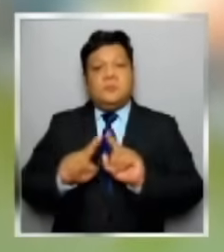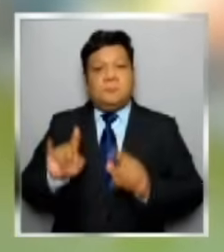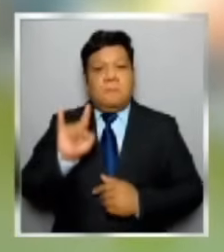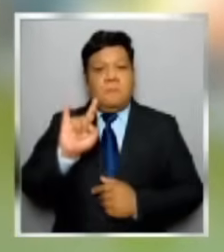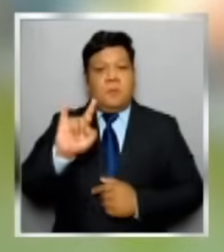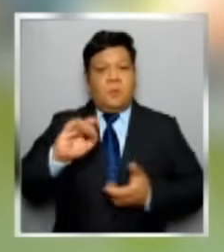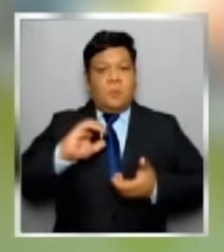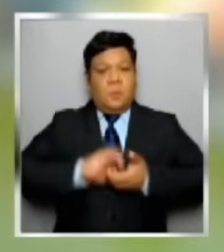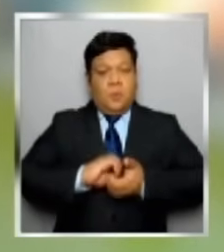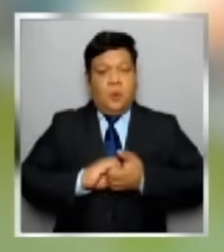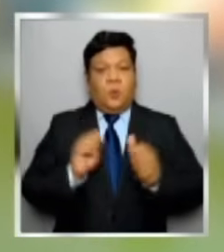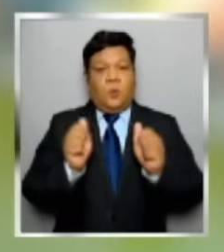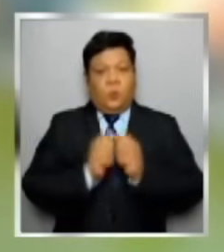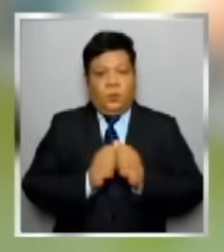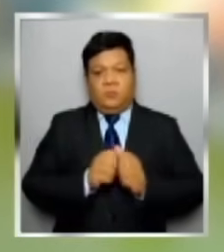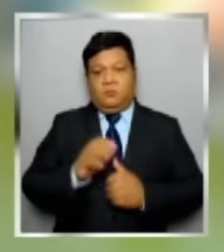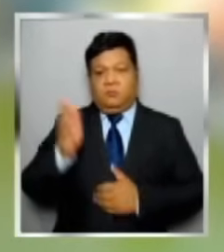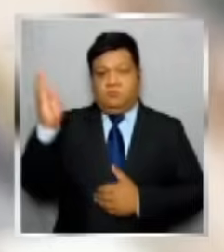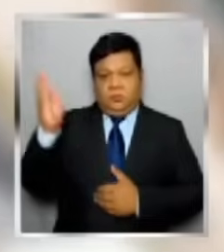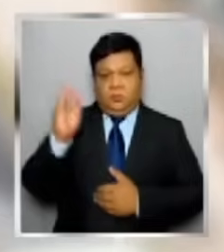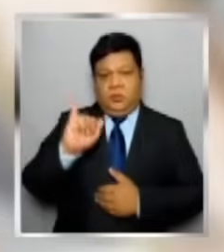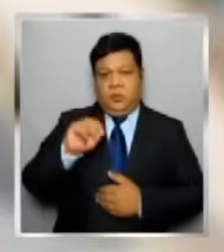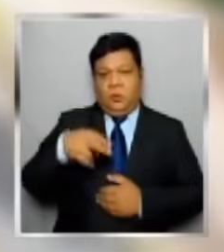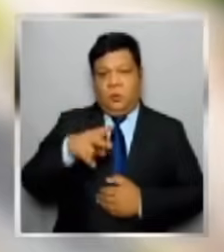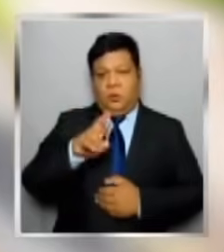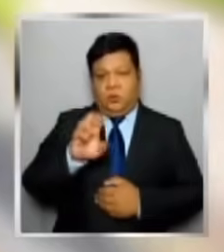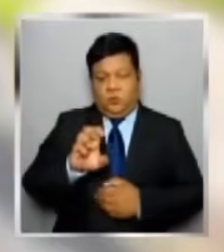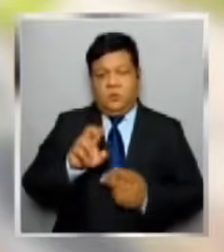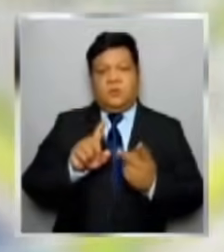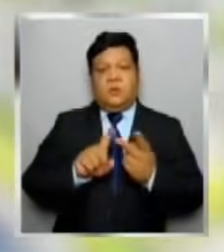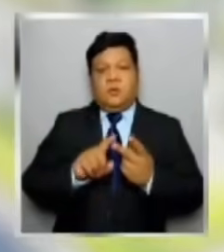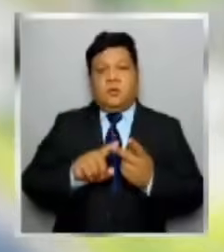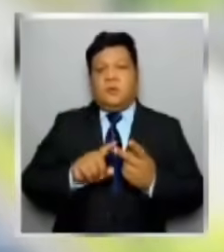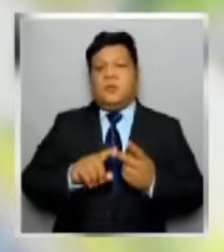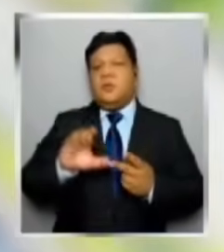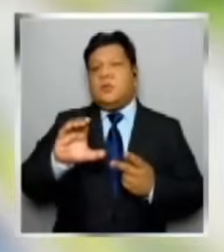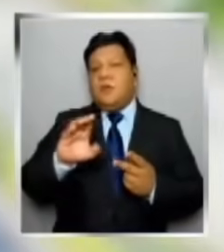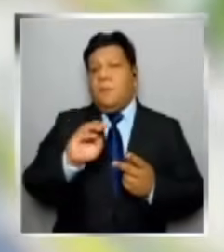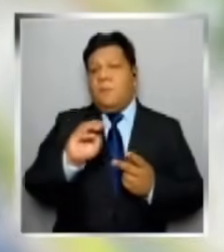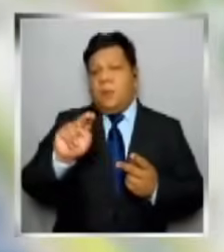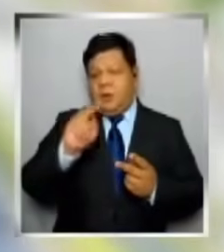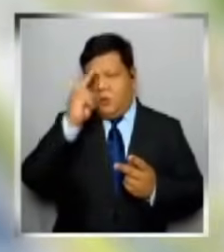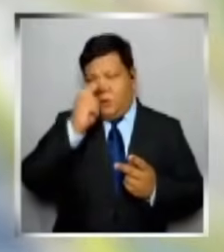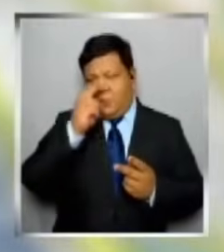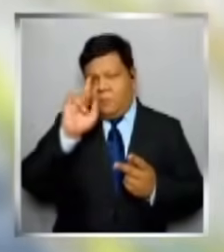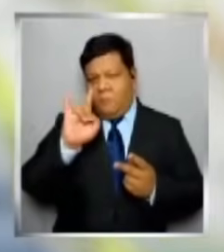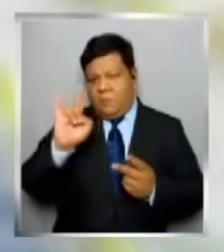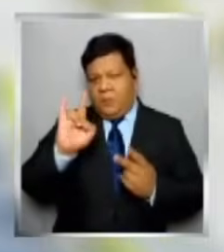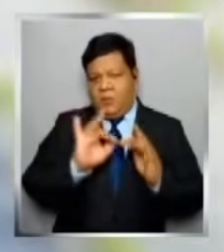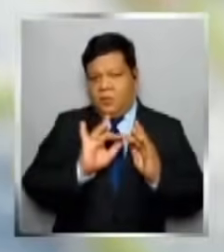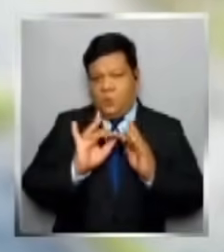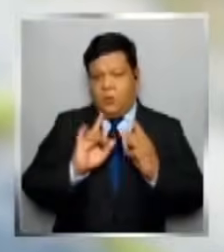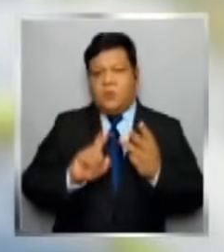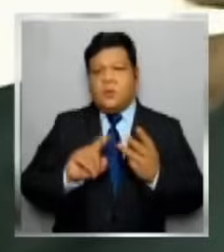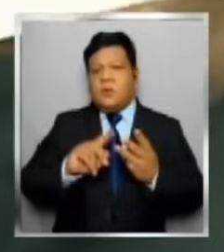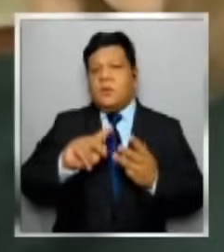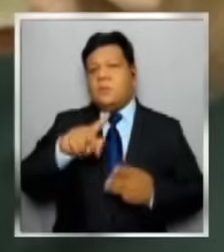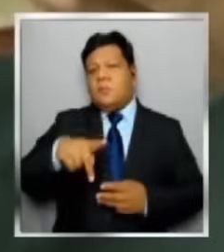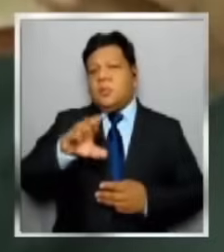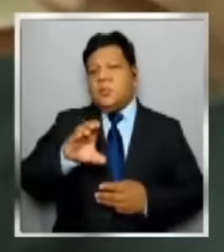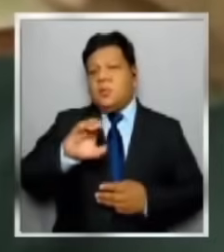Daily Inquirer, Inquirer.net, Catholic Media Network at ang Philippine Center for Investigative